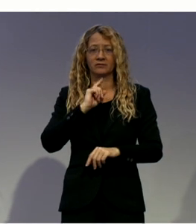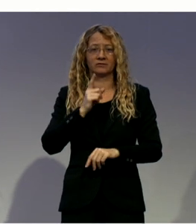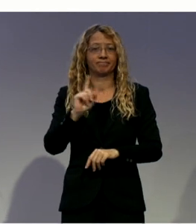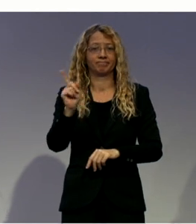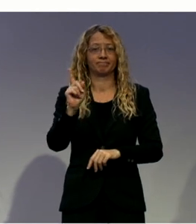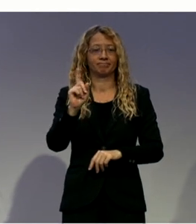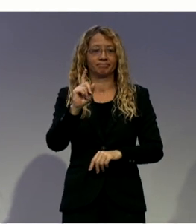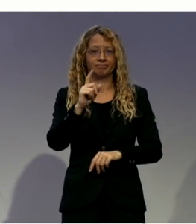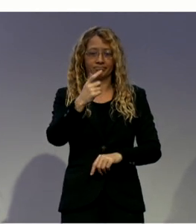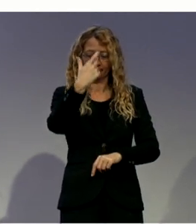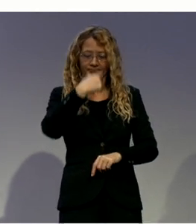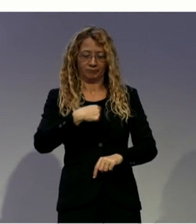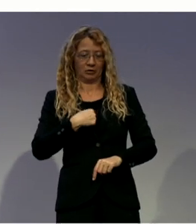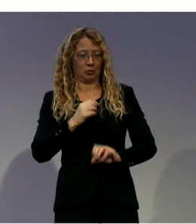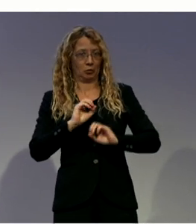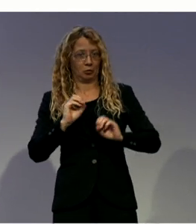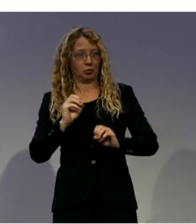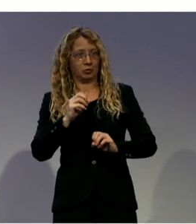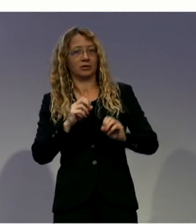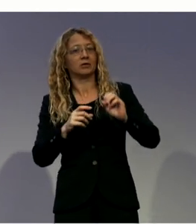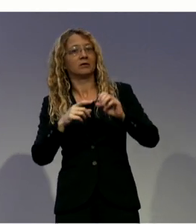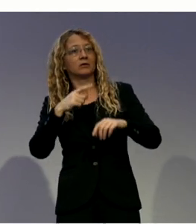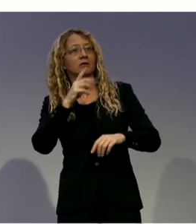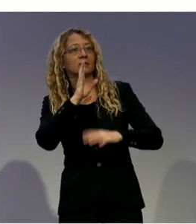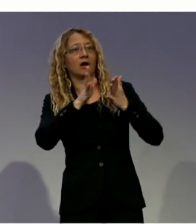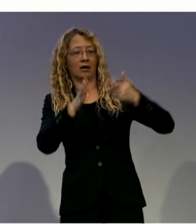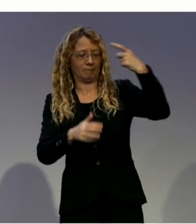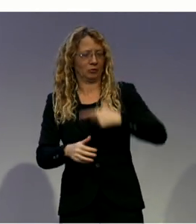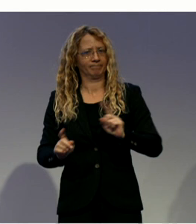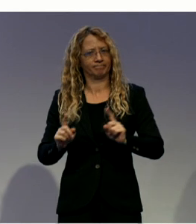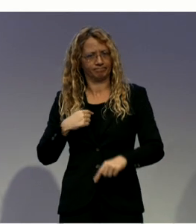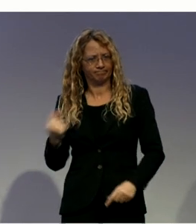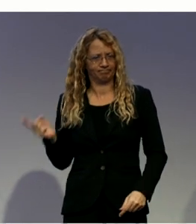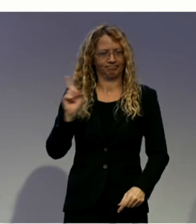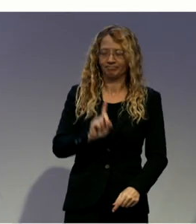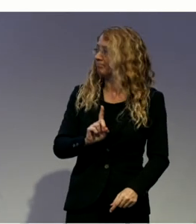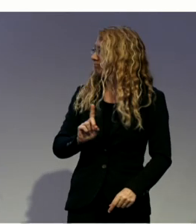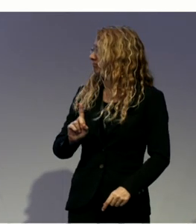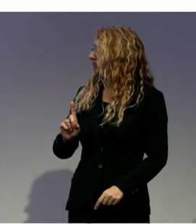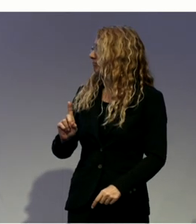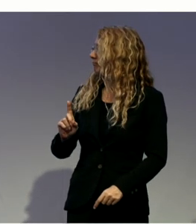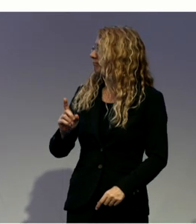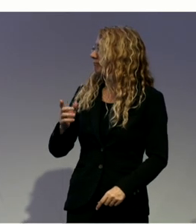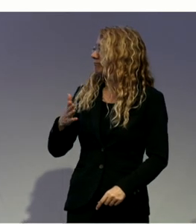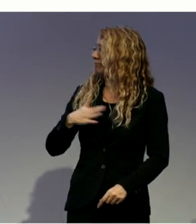please take the lead. Thank you. Thank you. Thank you, Ms. May, for the introduction.